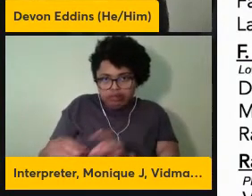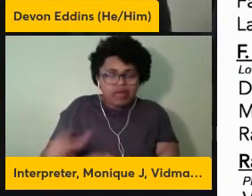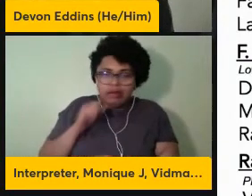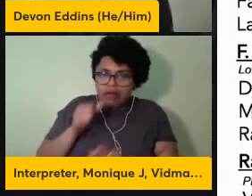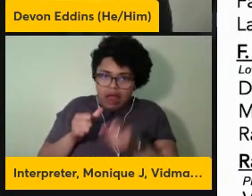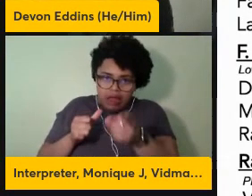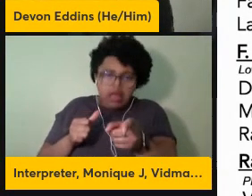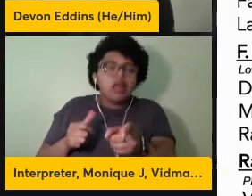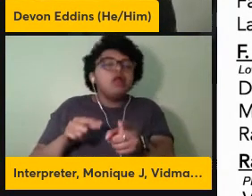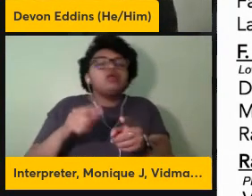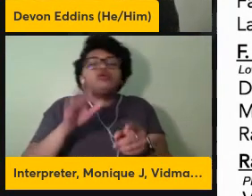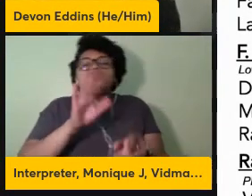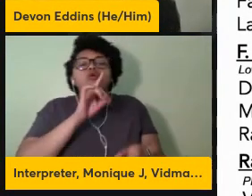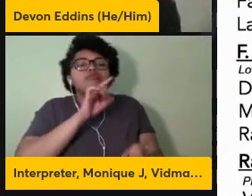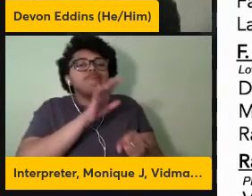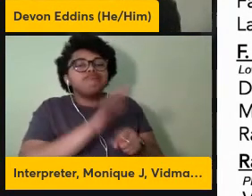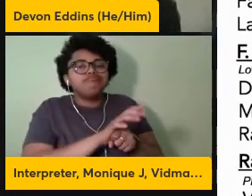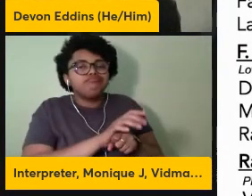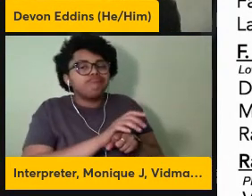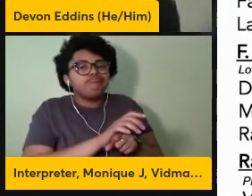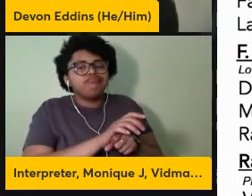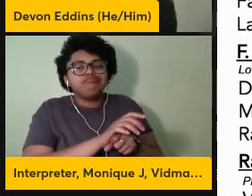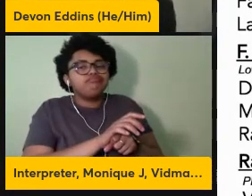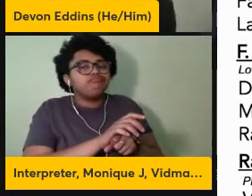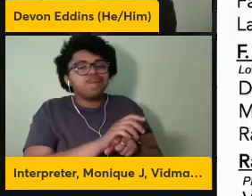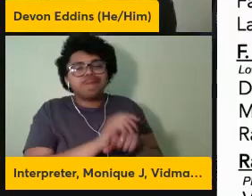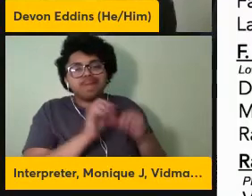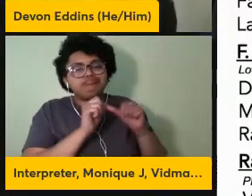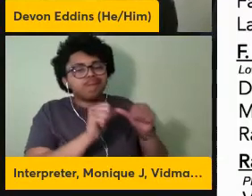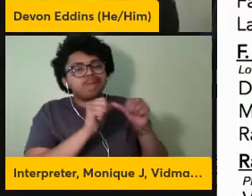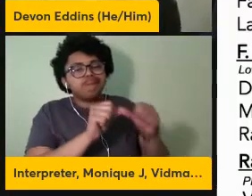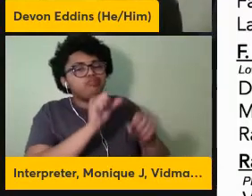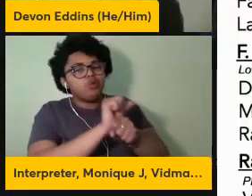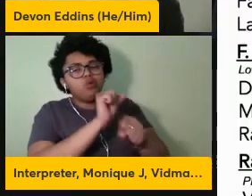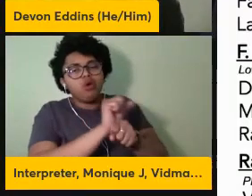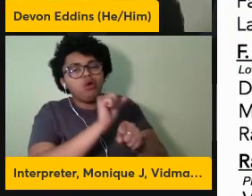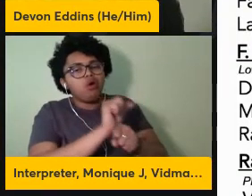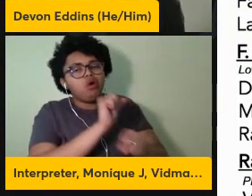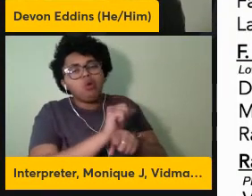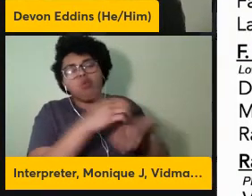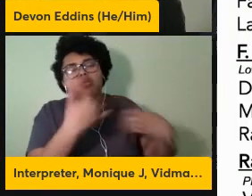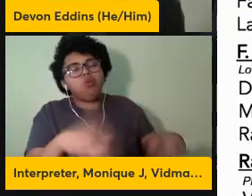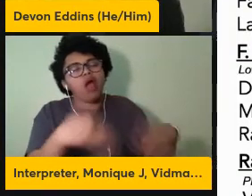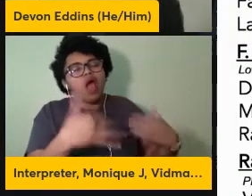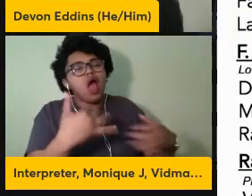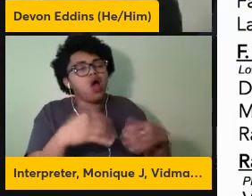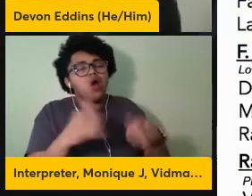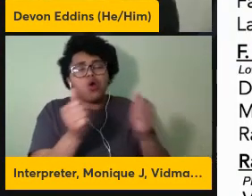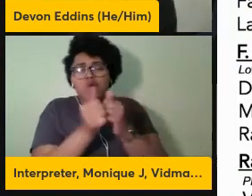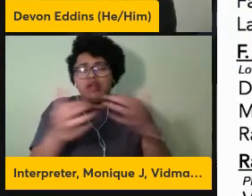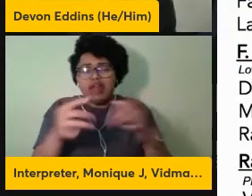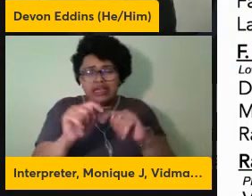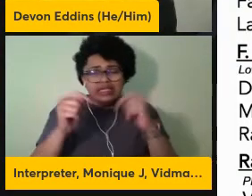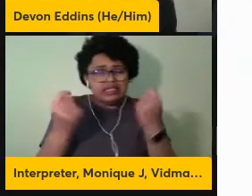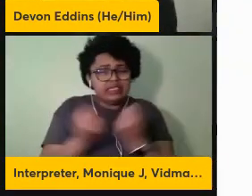and because without them, none of this would be possible. So really want to start off by thanking all of these